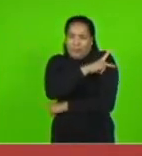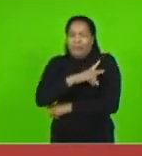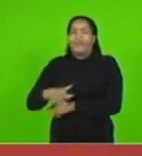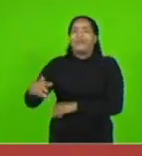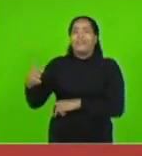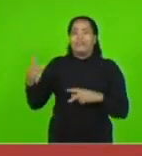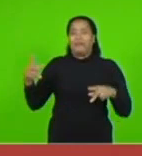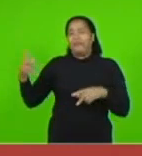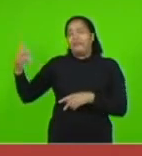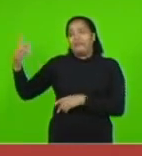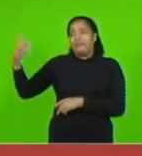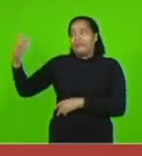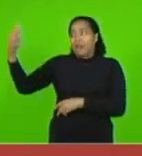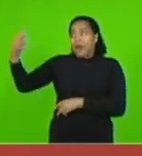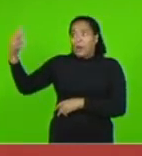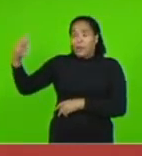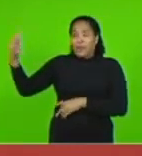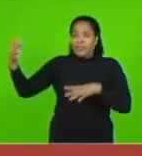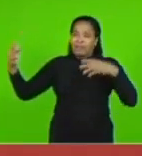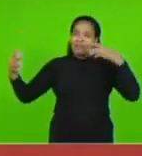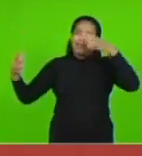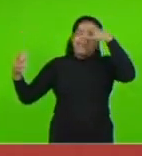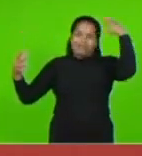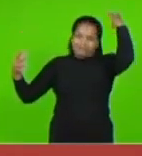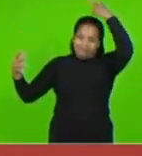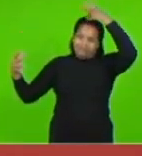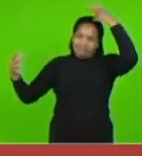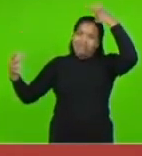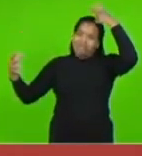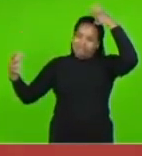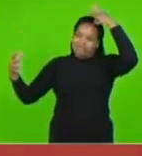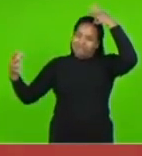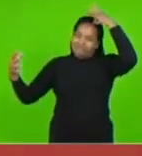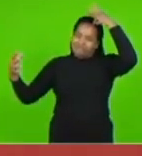and fourth is Espírito Santo. It's in fourth place.